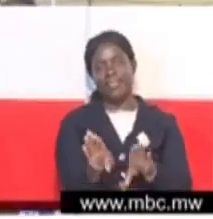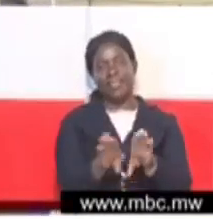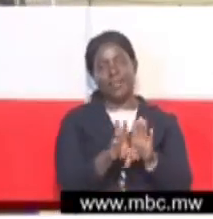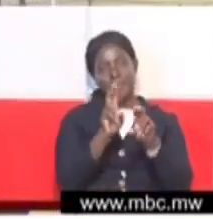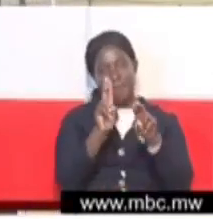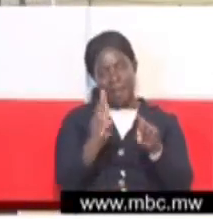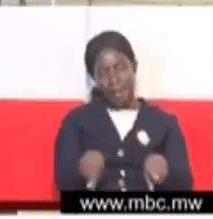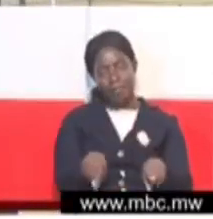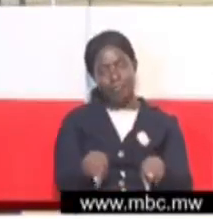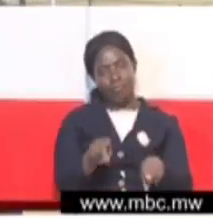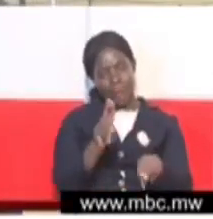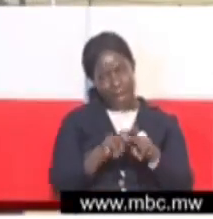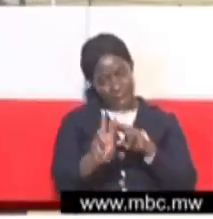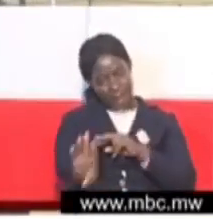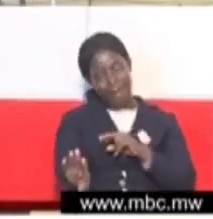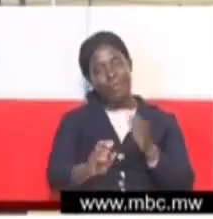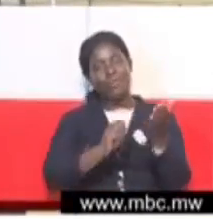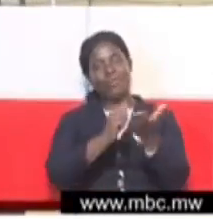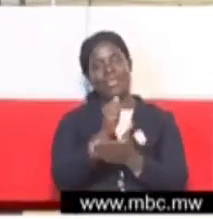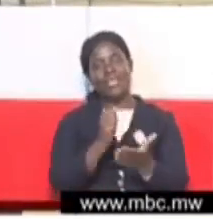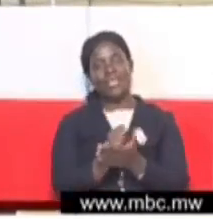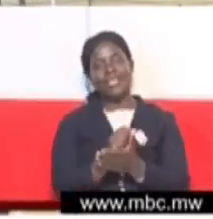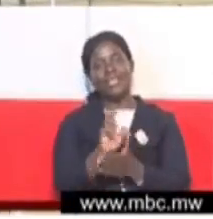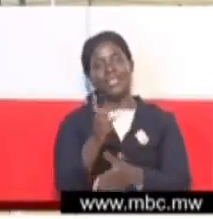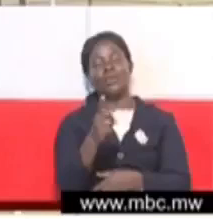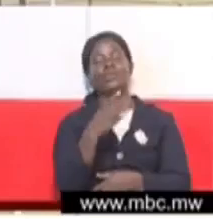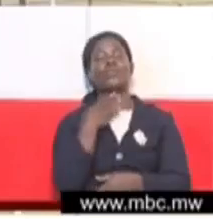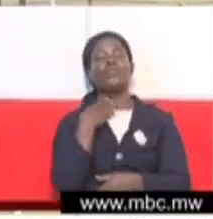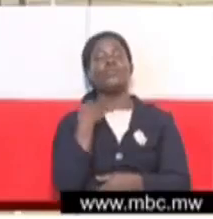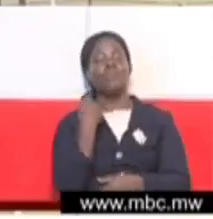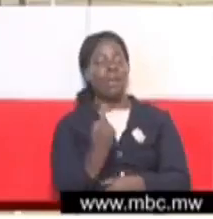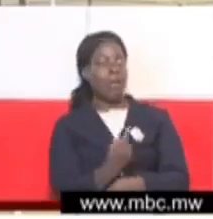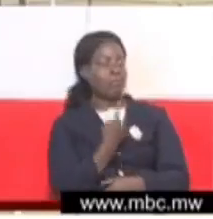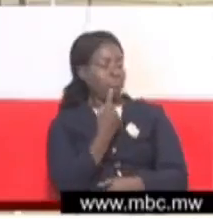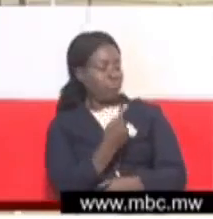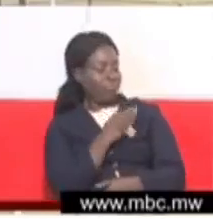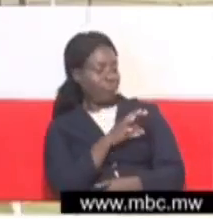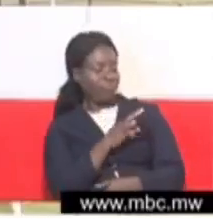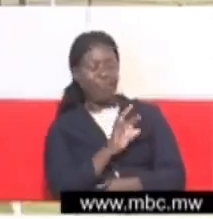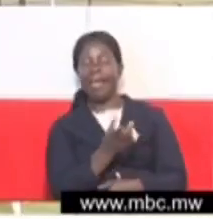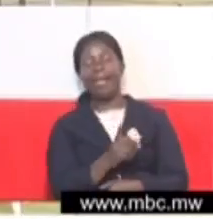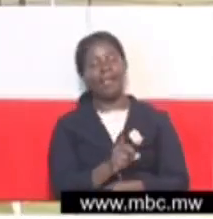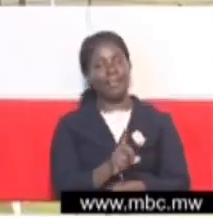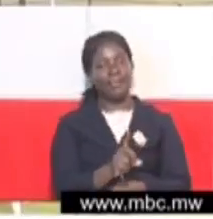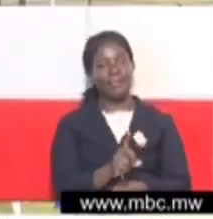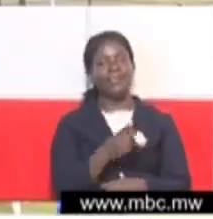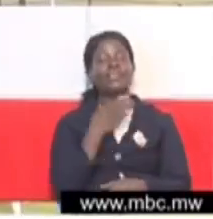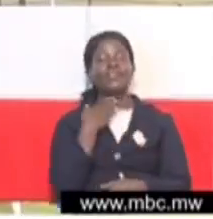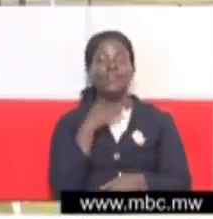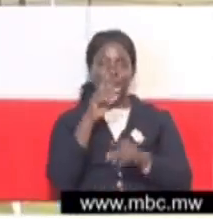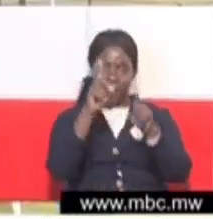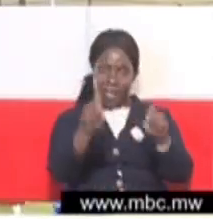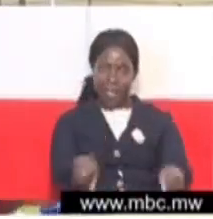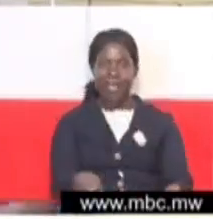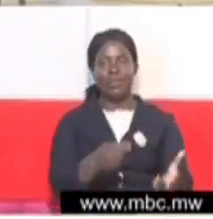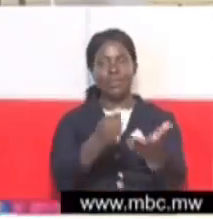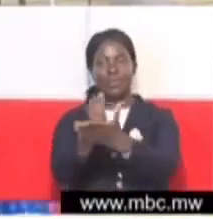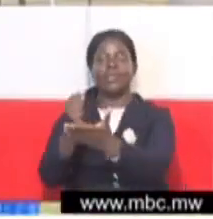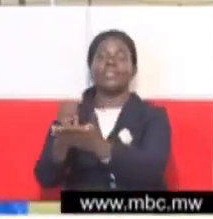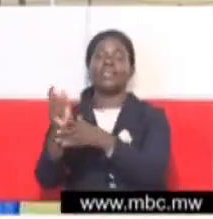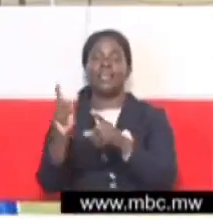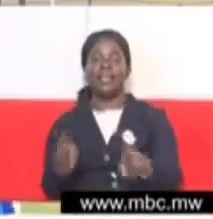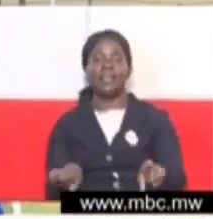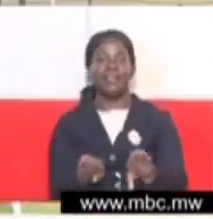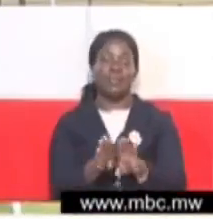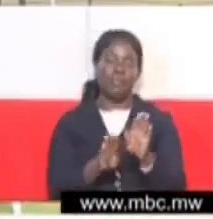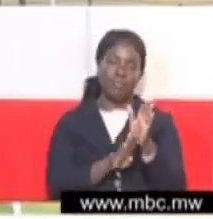to serve and not to seek their own benefits. We don't need opportunity seekers. We need servants, those who can actually uplift